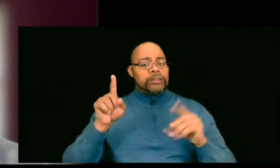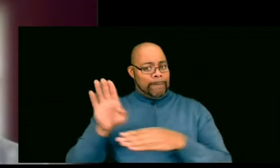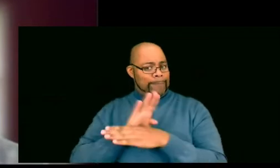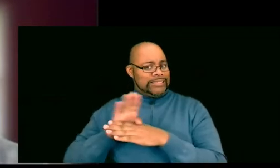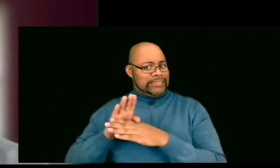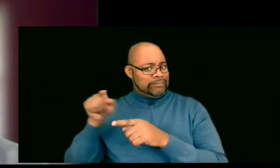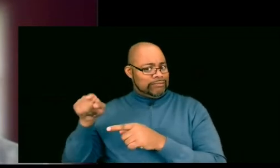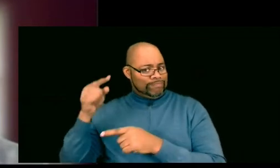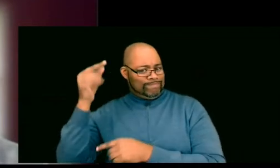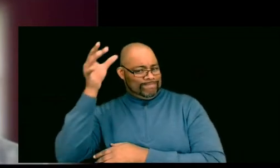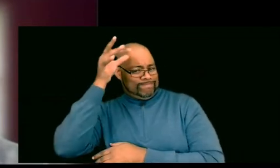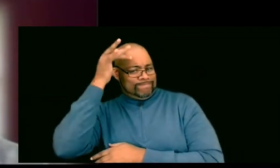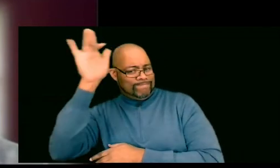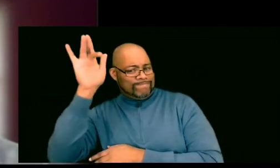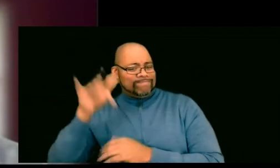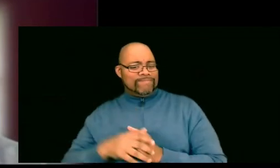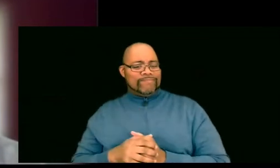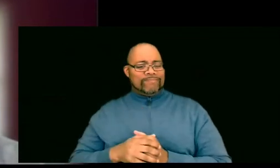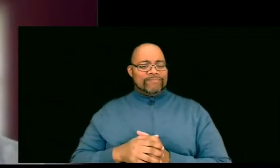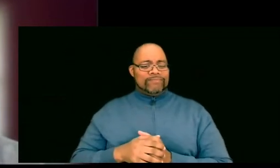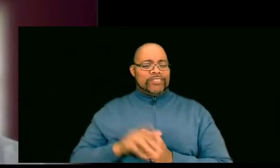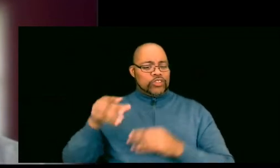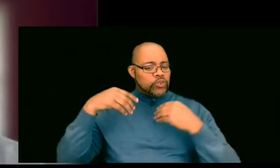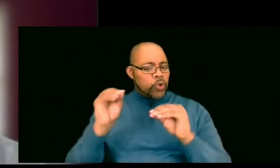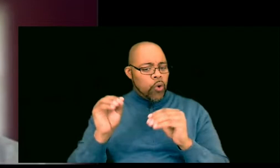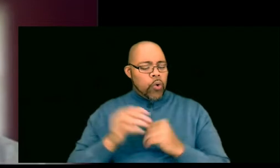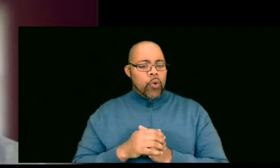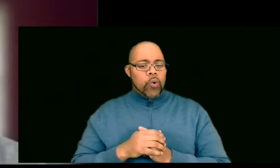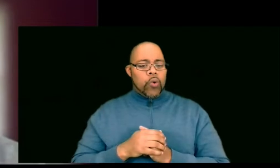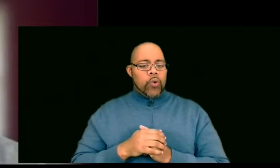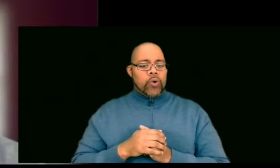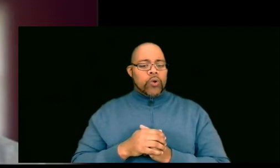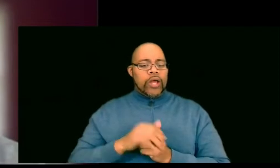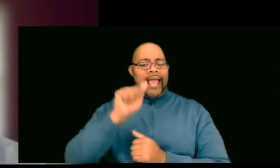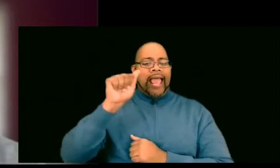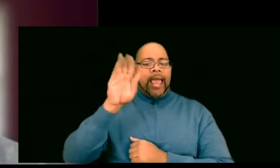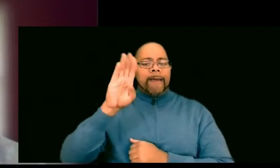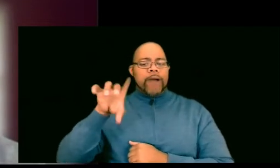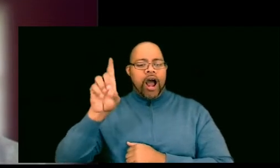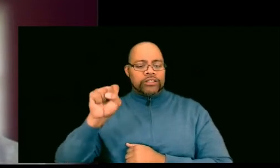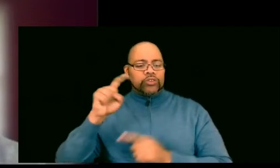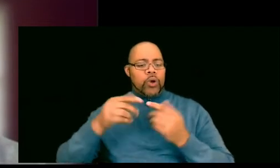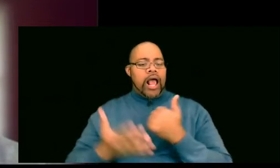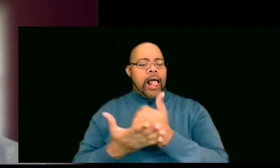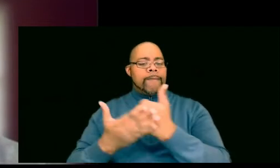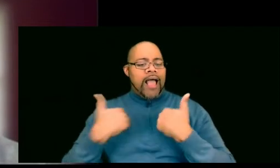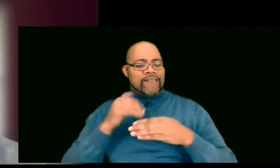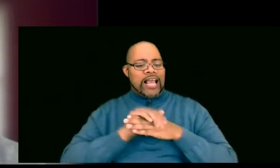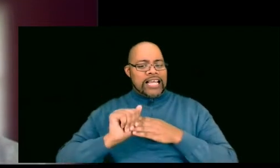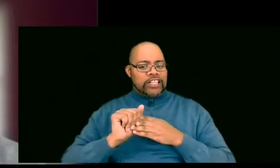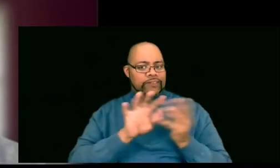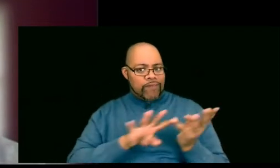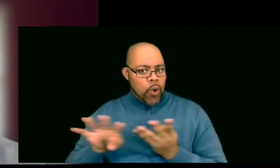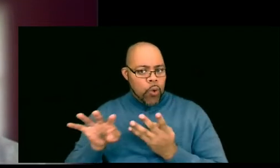but an entrepreneur in which she, or a business person, she sold A-bonds to help